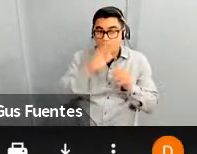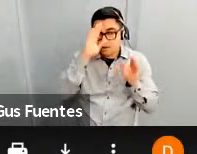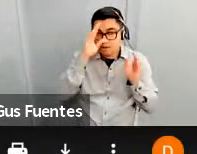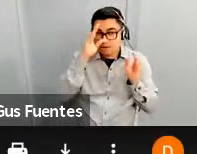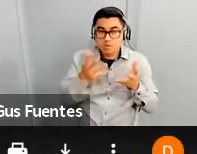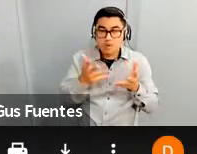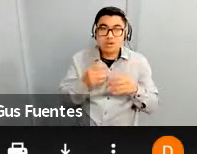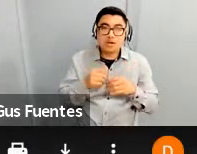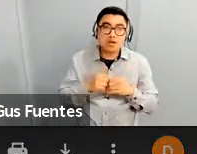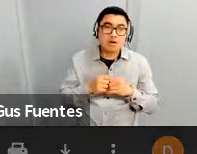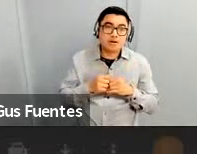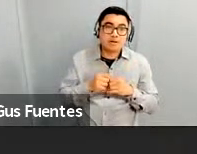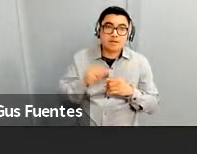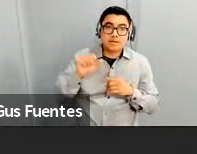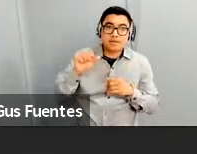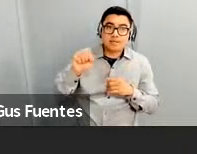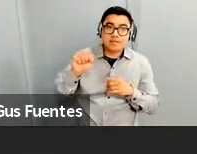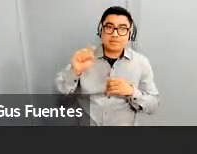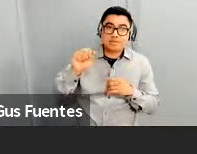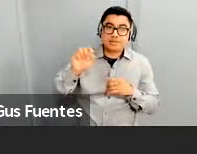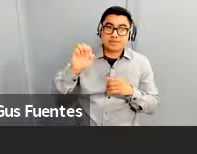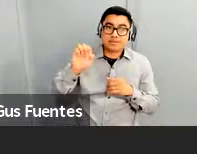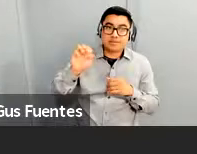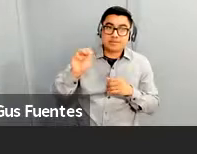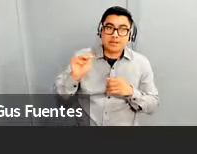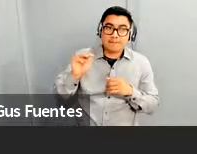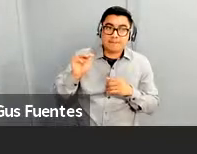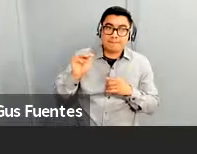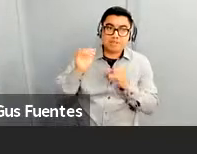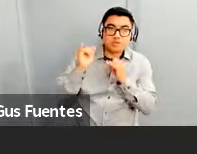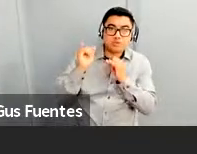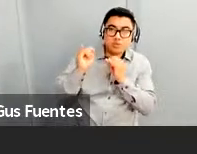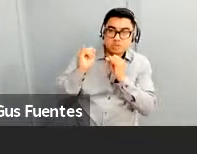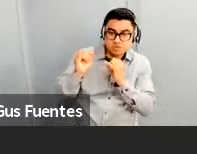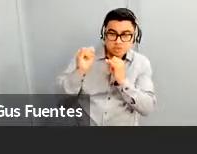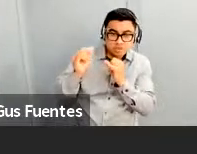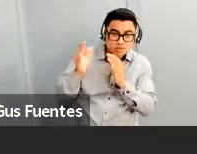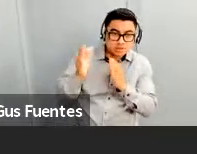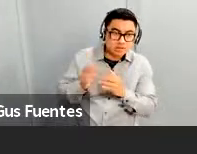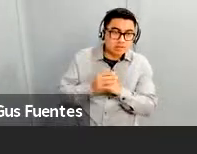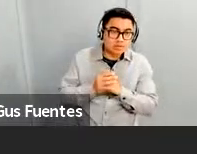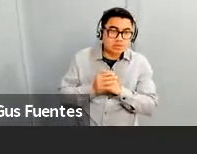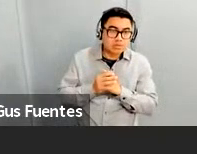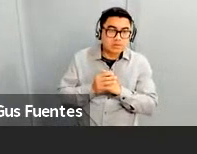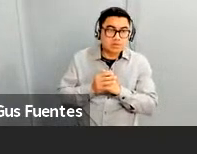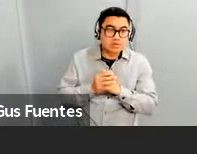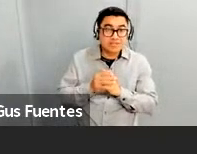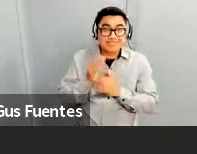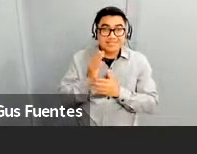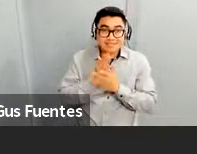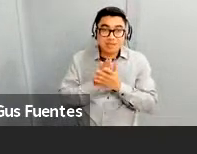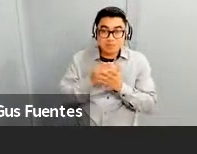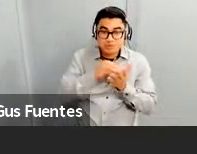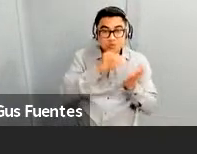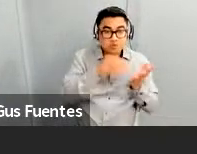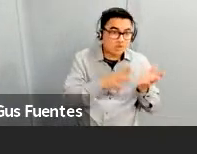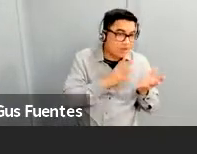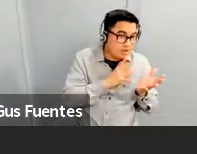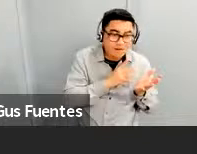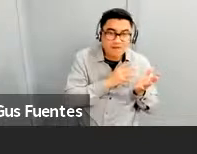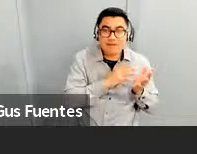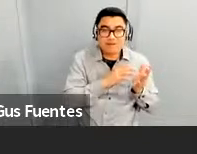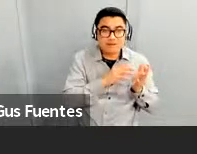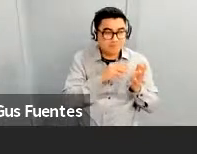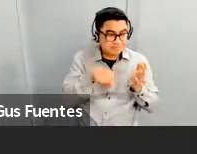to improve STEM instruction and programs. And on that last slide, there's a picture of some of our amazing STEM students doing great